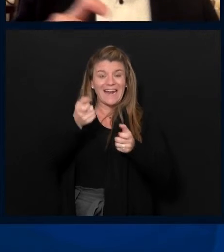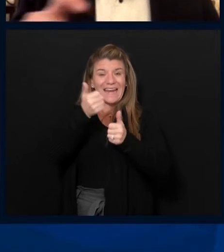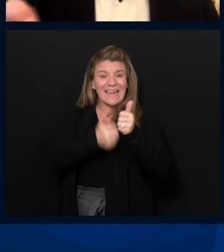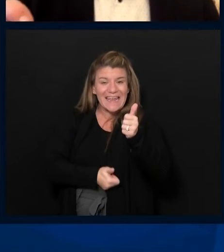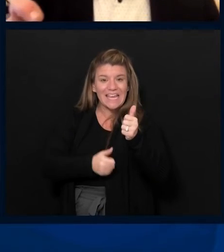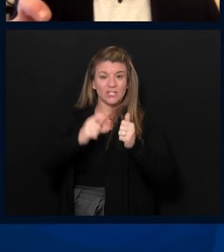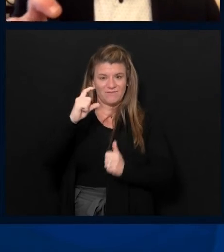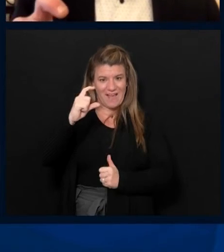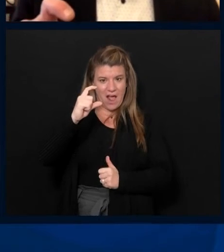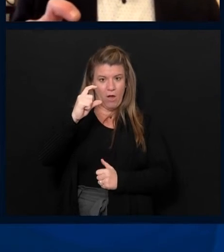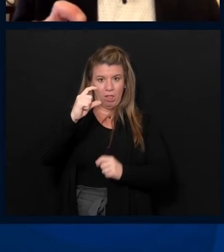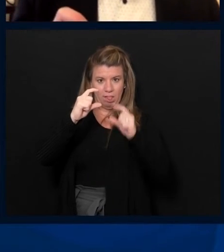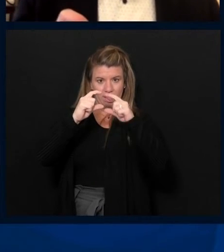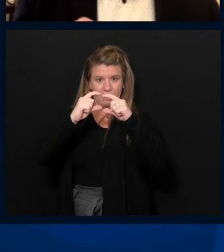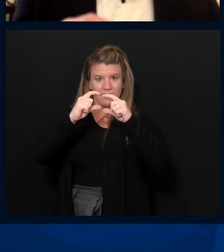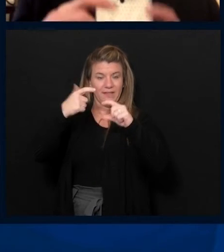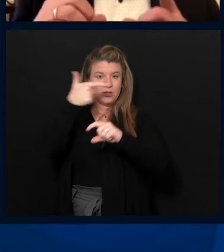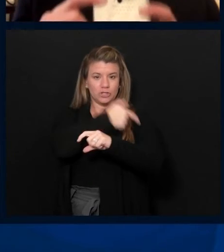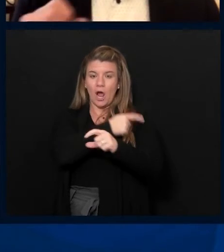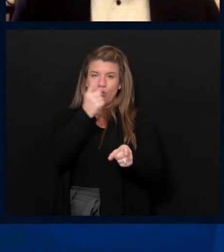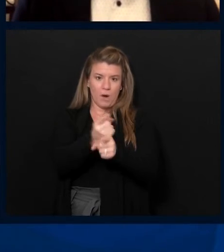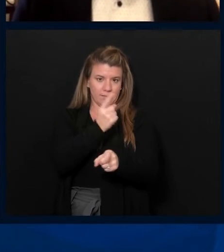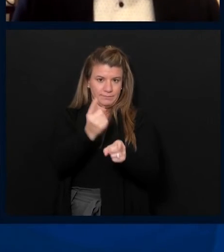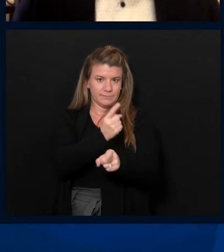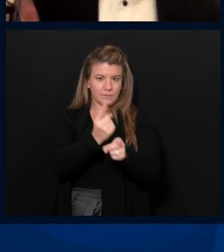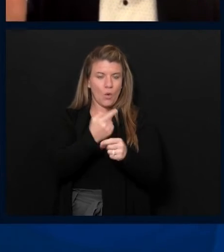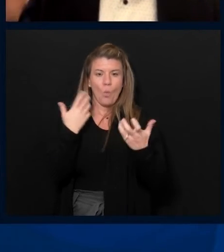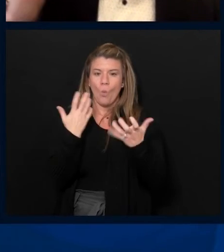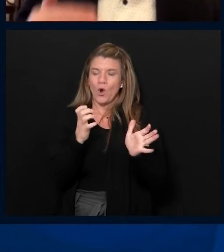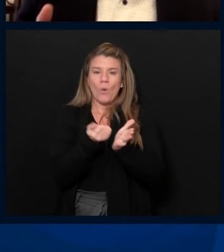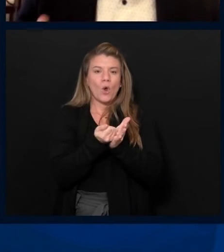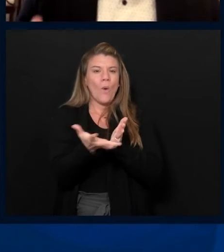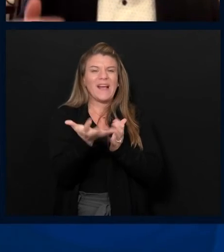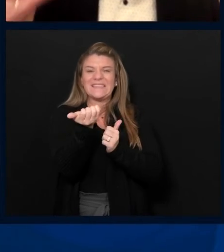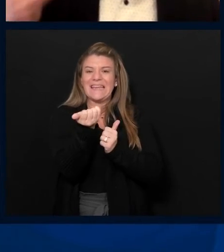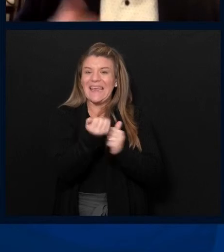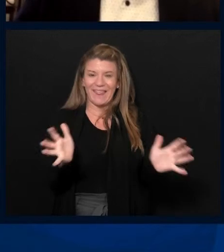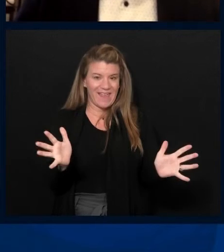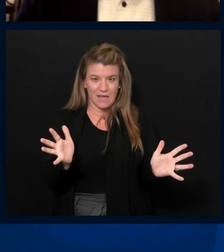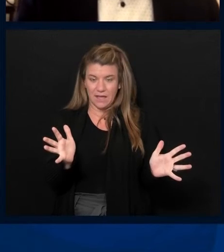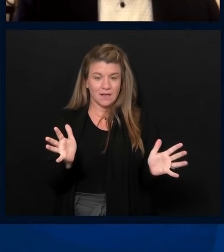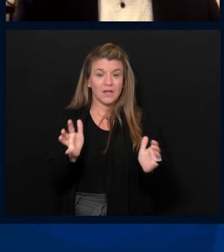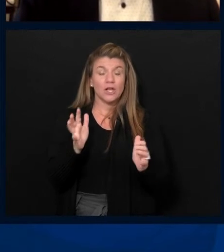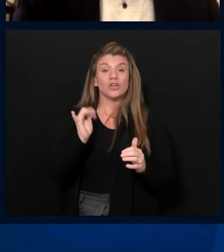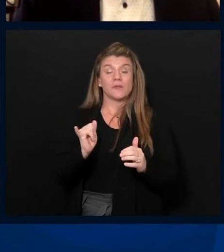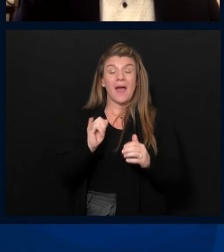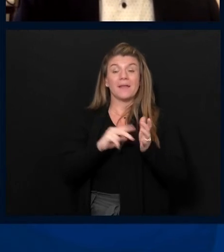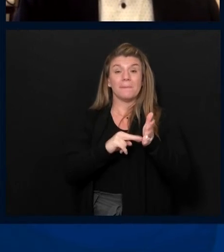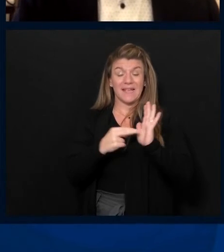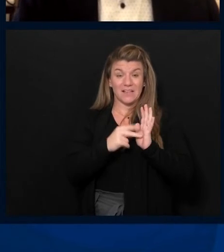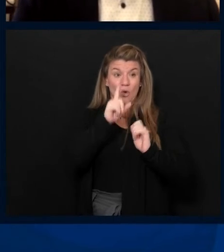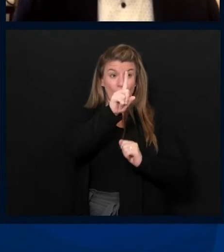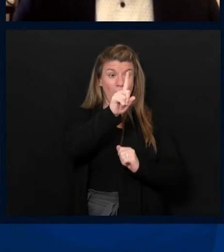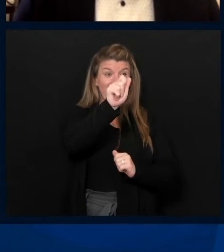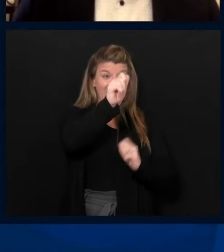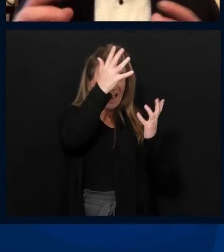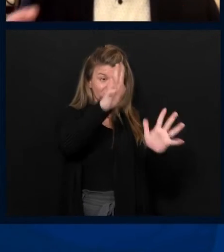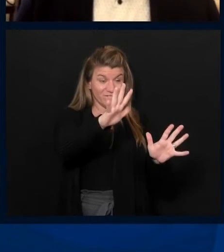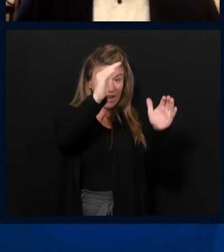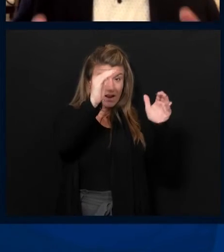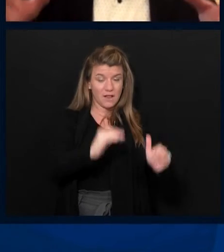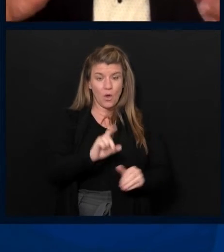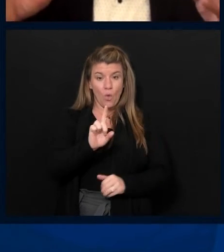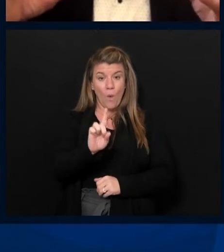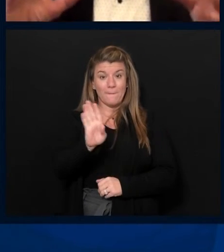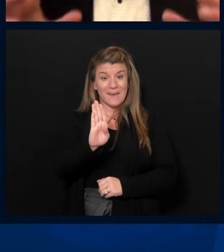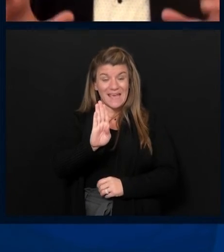correctly and that we are making sure that we're not wasting a single dose. So then when we go to phase 1B, then